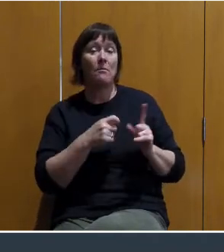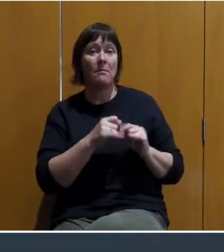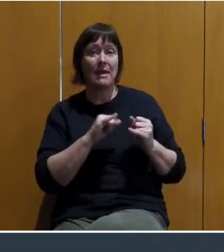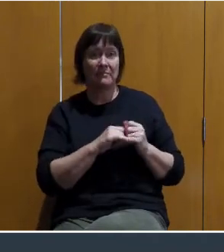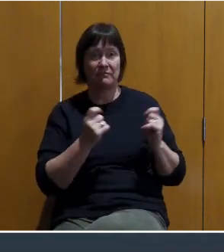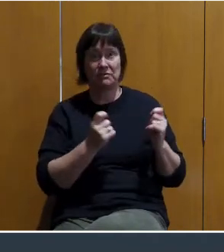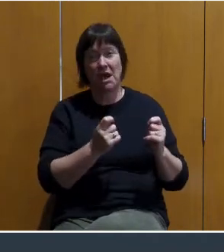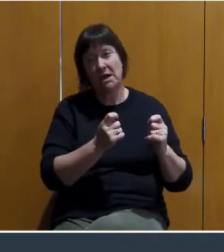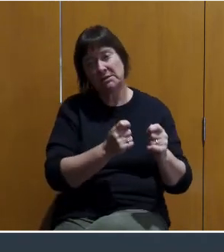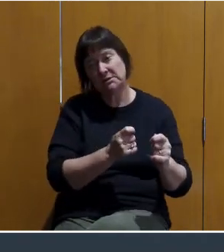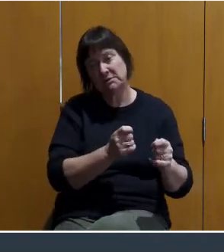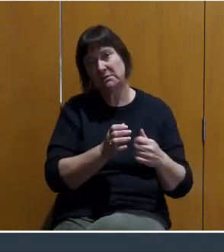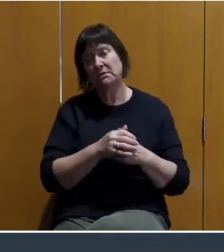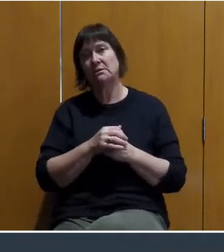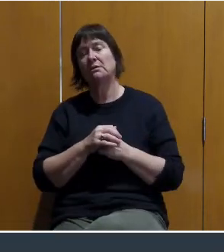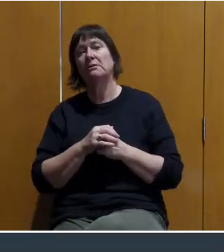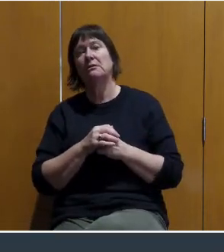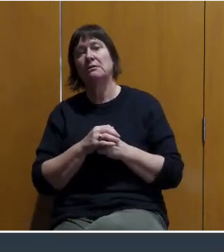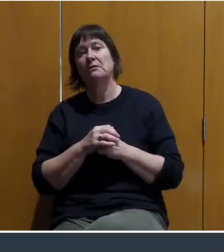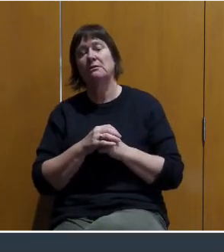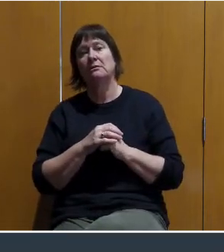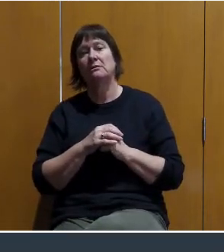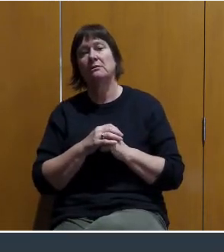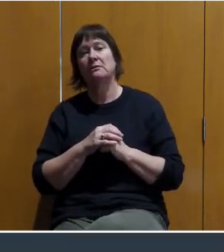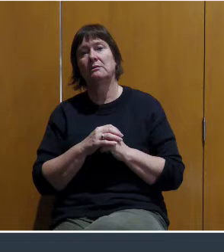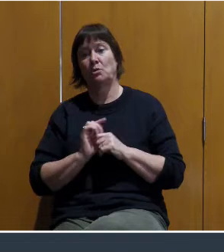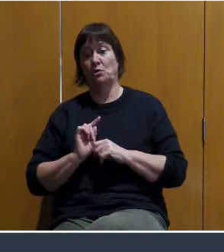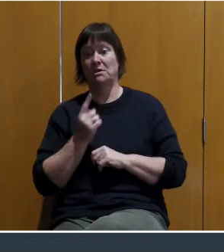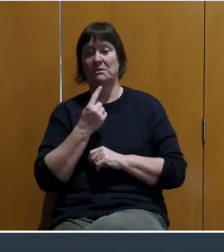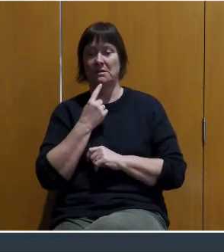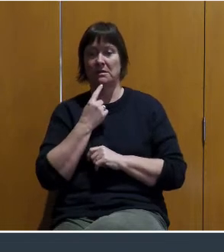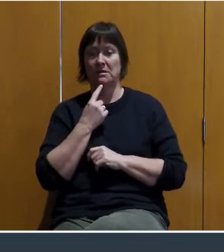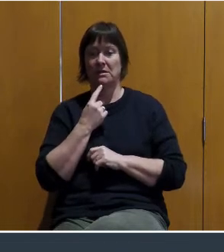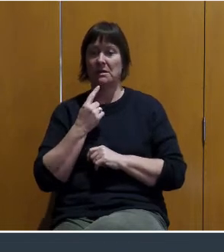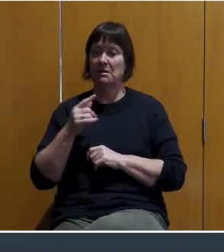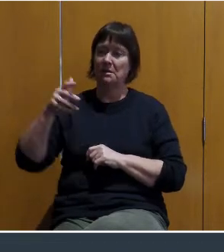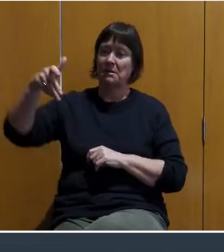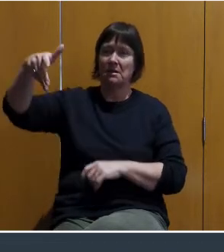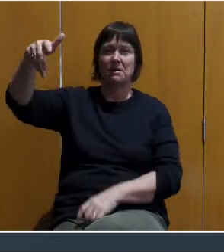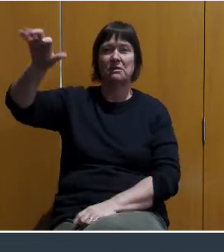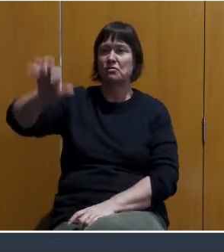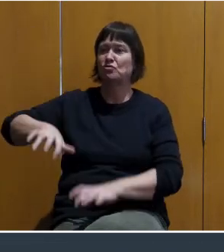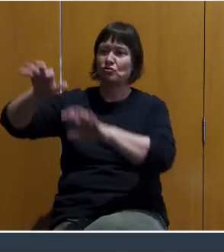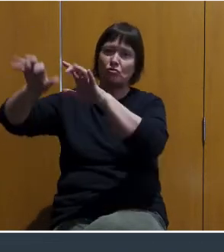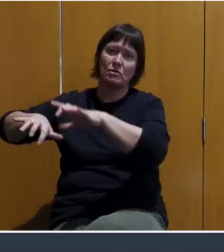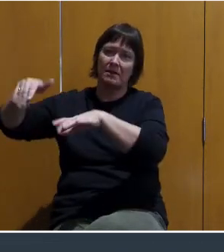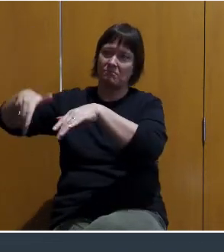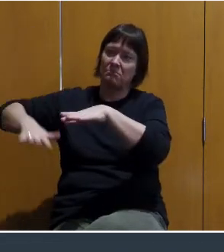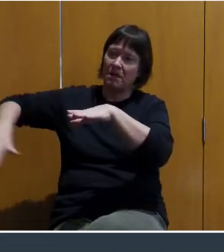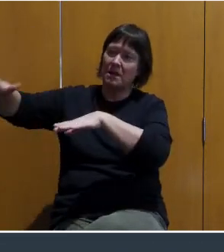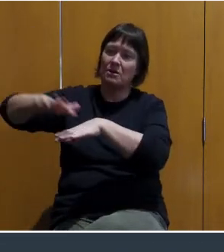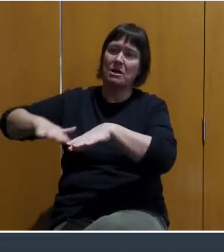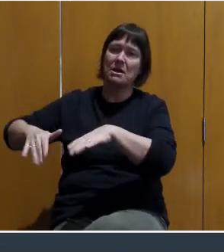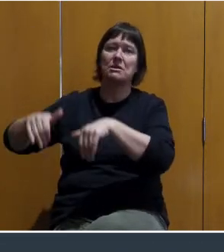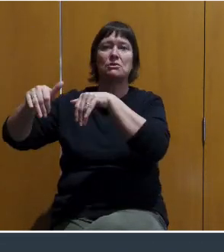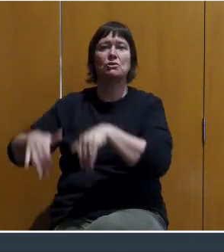over this period of time, and you initially had the Scrapes area as a dog on lead area, but I